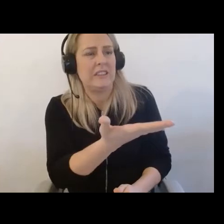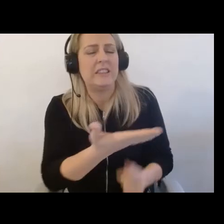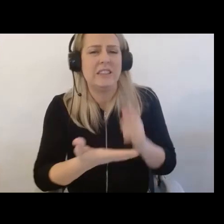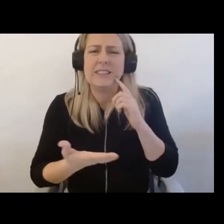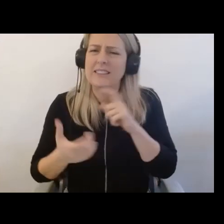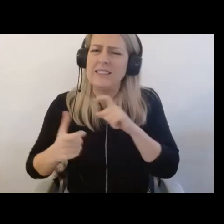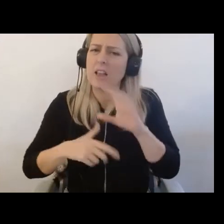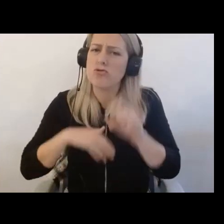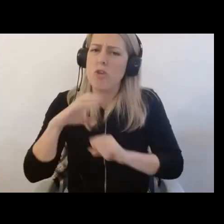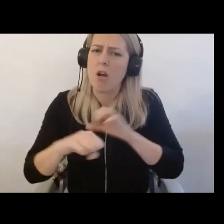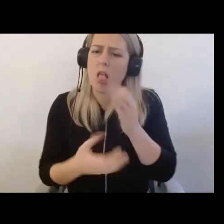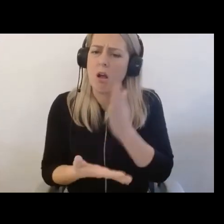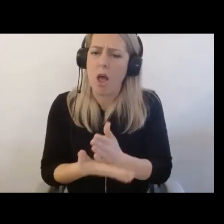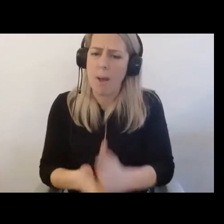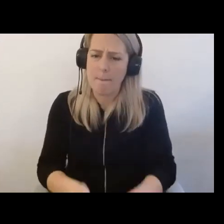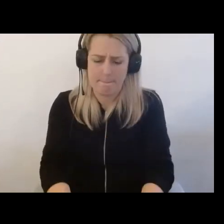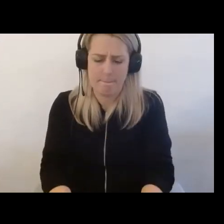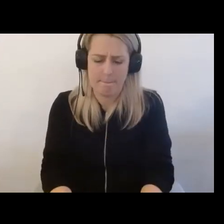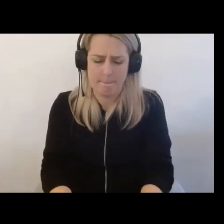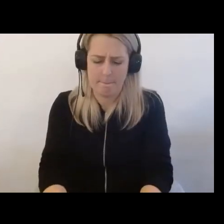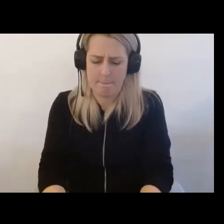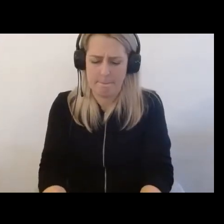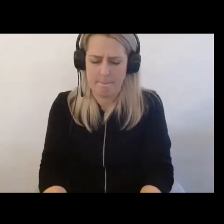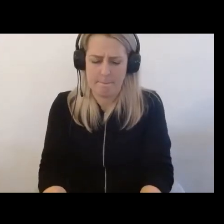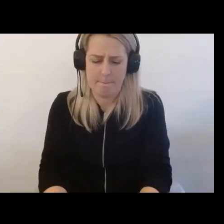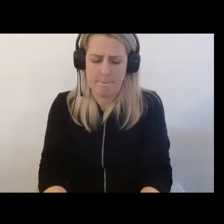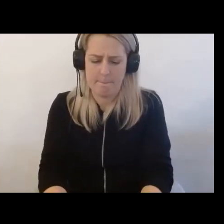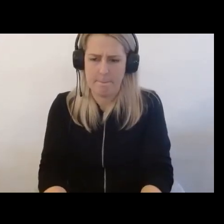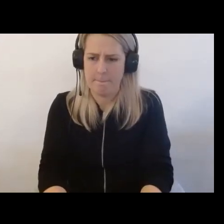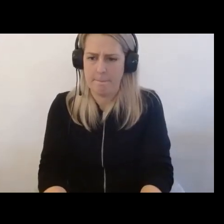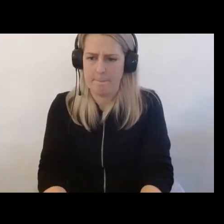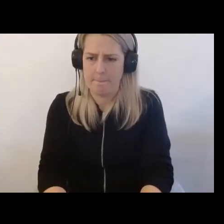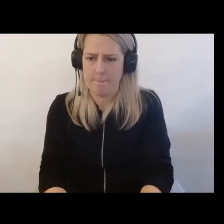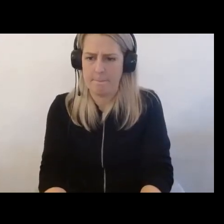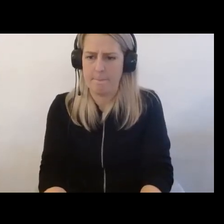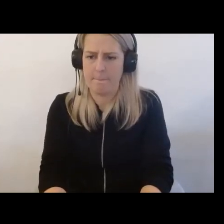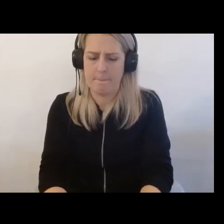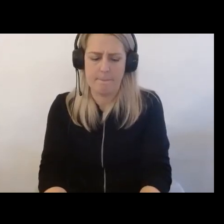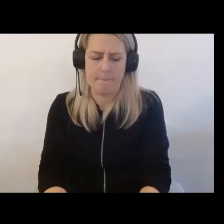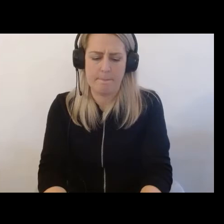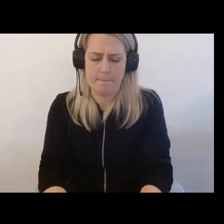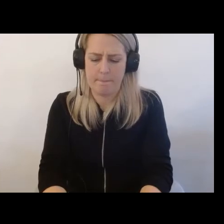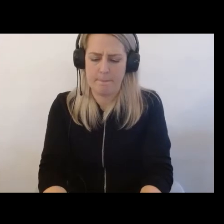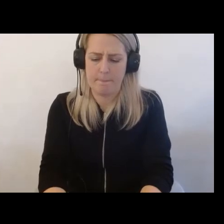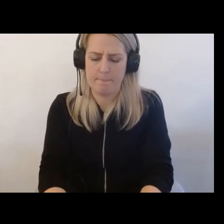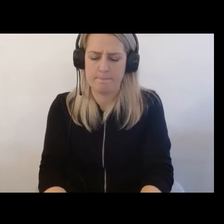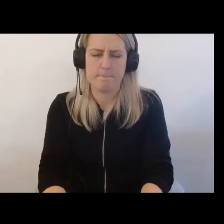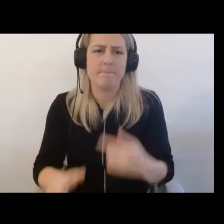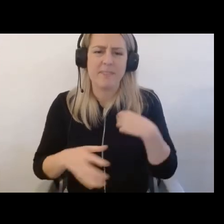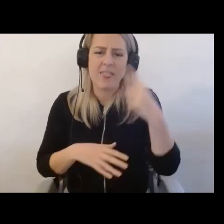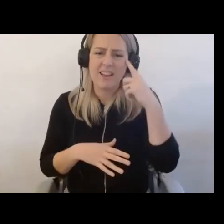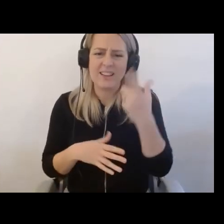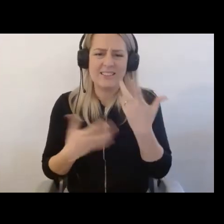that can, lack of this technology can be kind of an absolute hard stop on someone's ability to participate in technology, as I'm